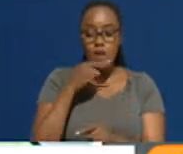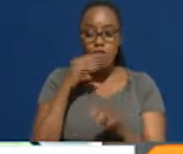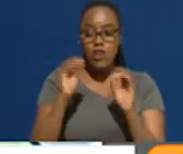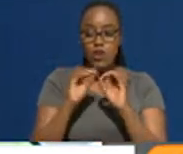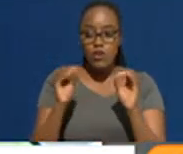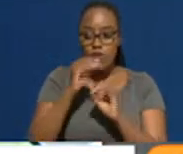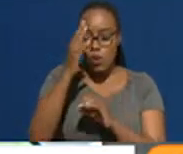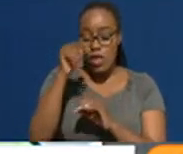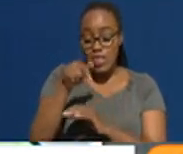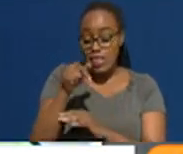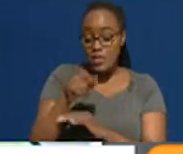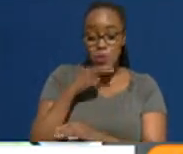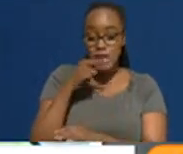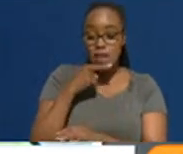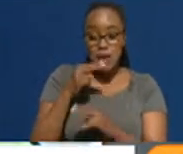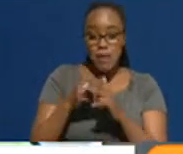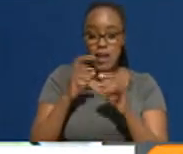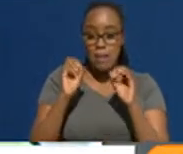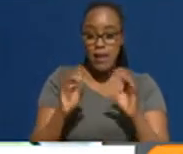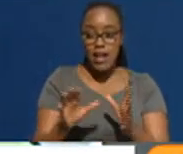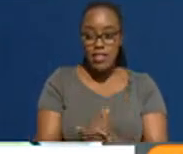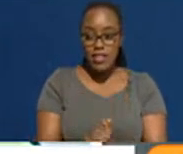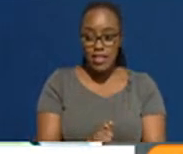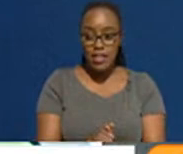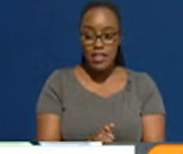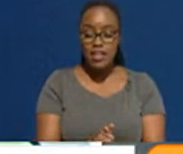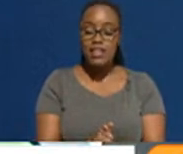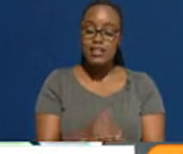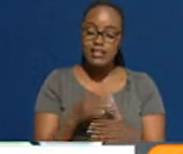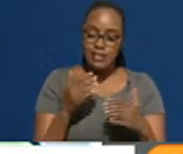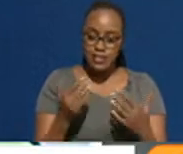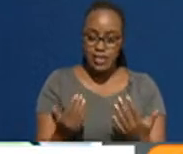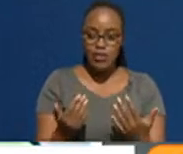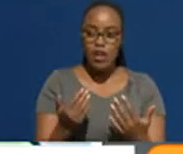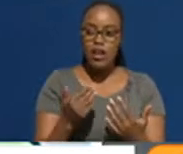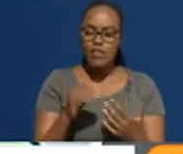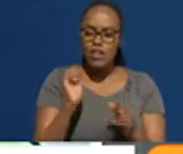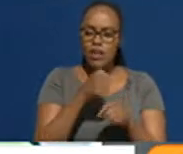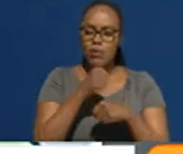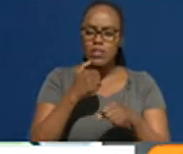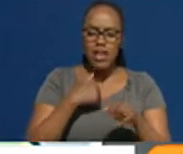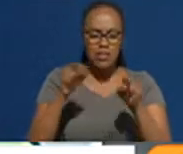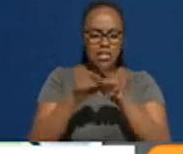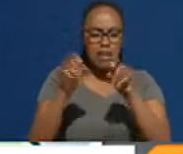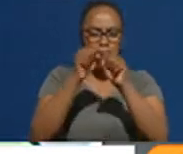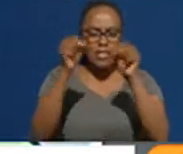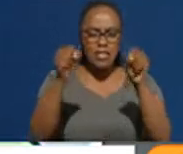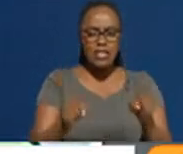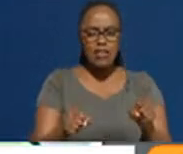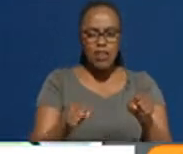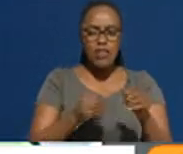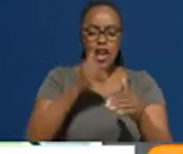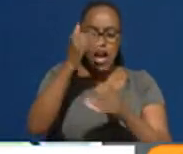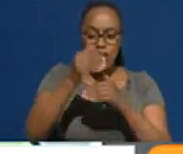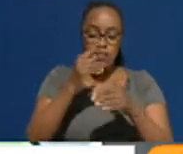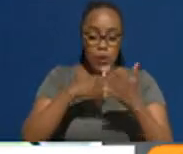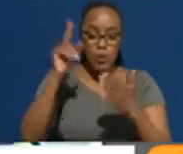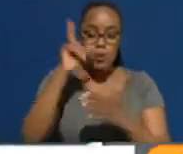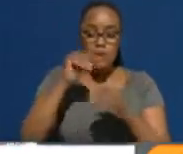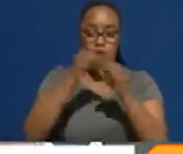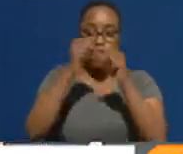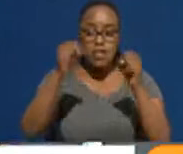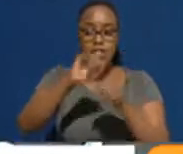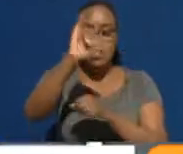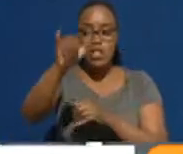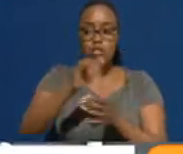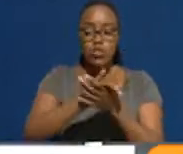for in this show, unless they're here to defend them. Said, you cannot have such a system. Immediately we passed that system. Jubilee